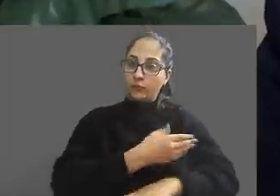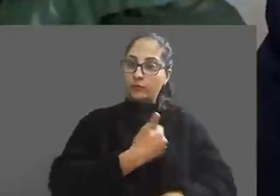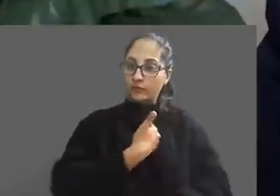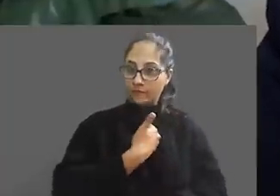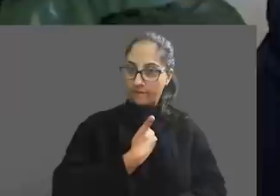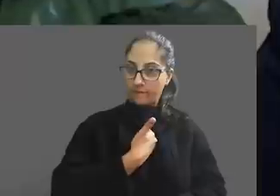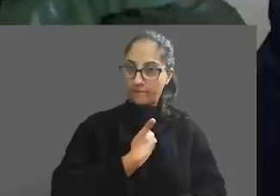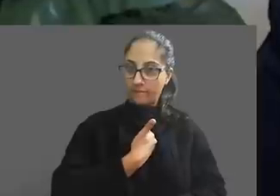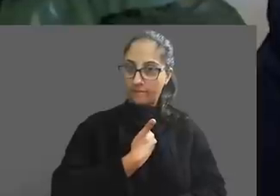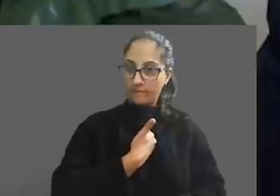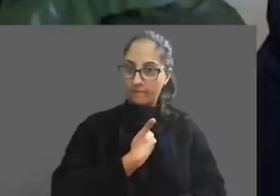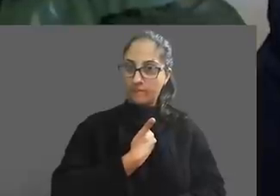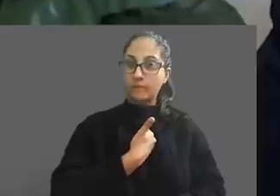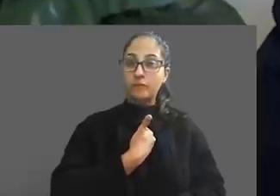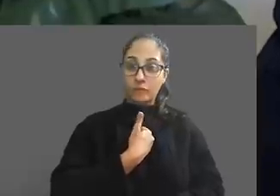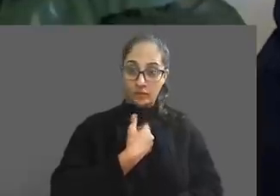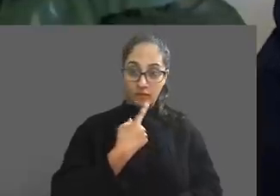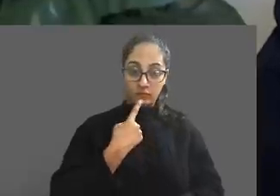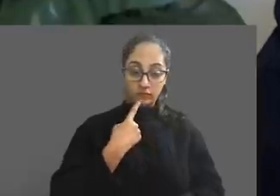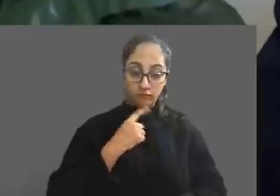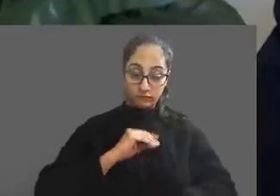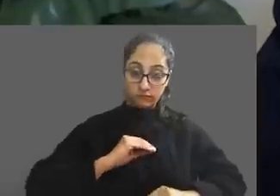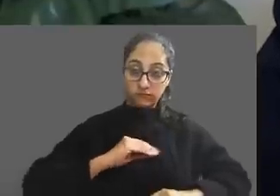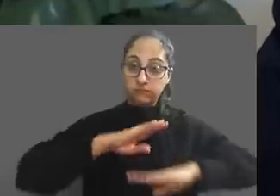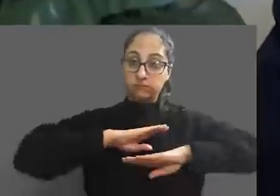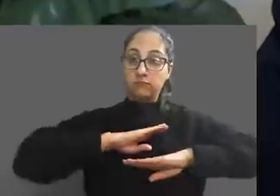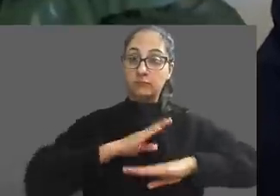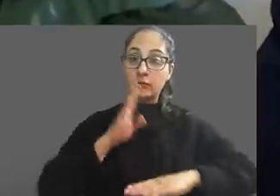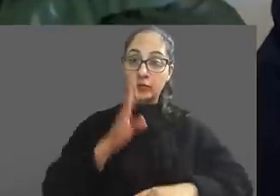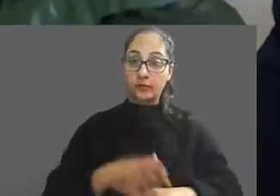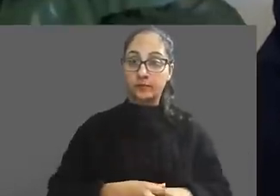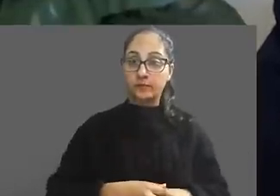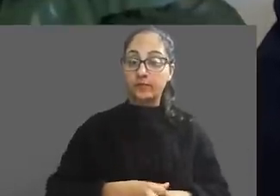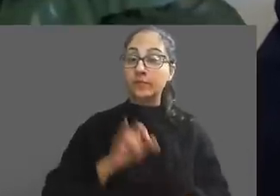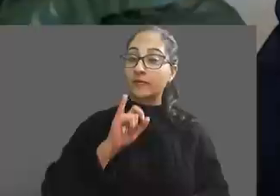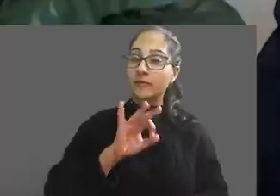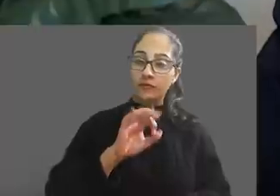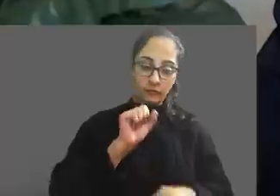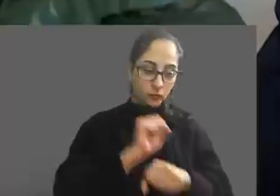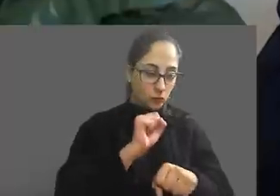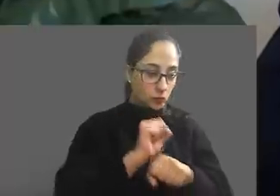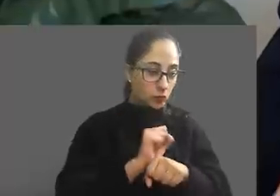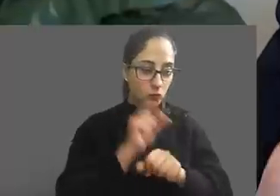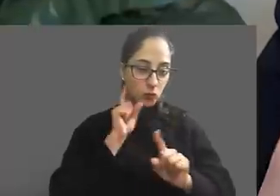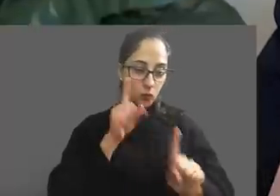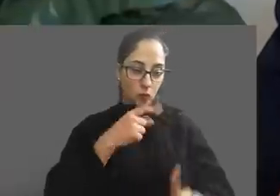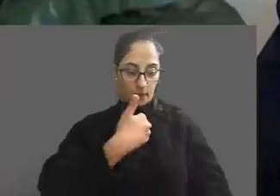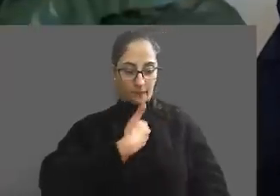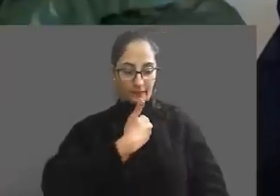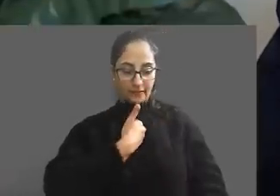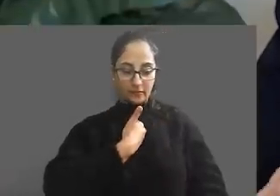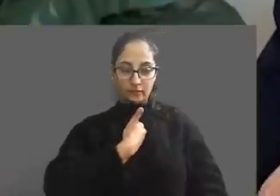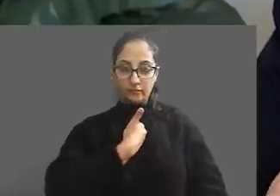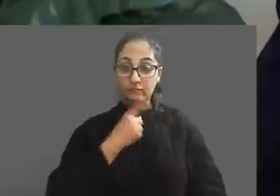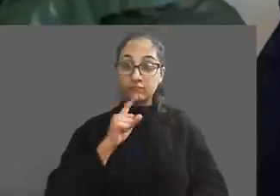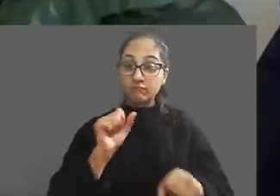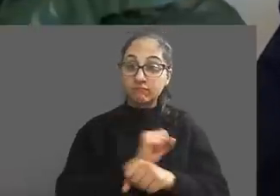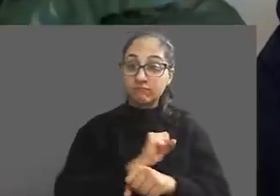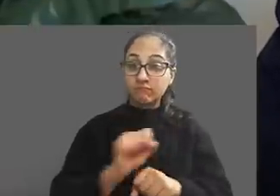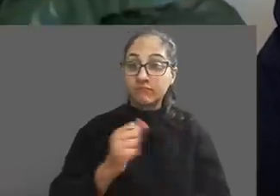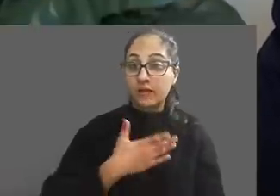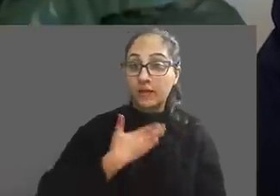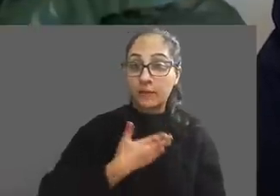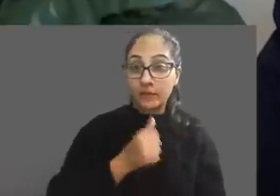is not a new idea, but this is an outcome of the experience of thousands of years of